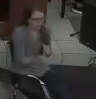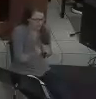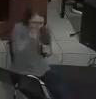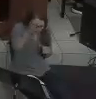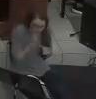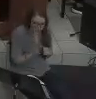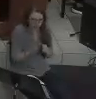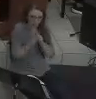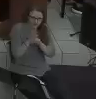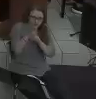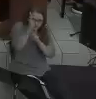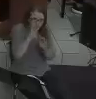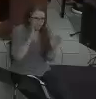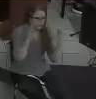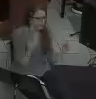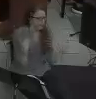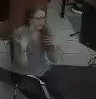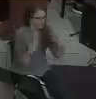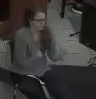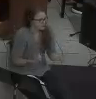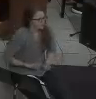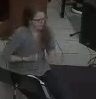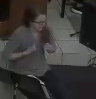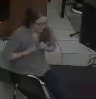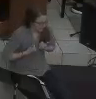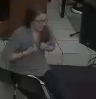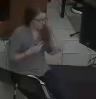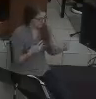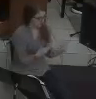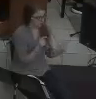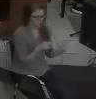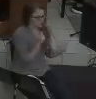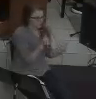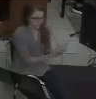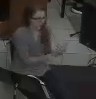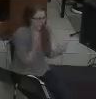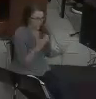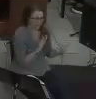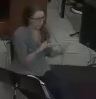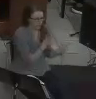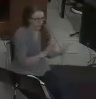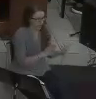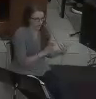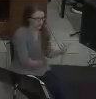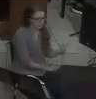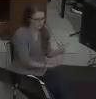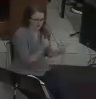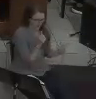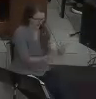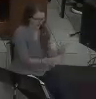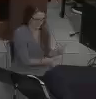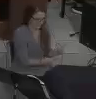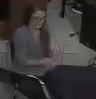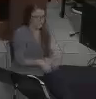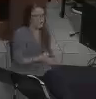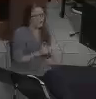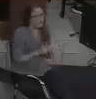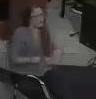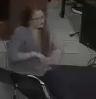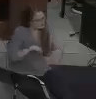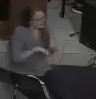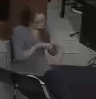hope and courage and life. Fear is not our God. How do we do the